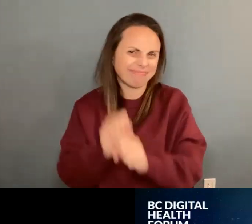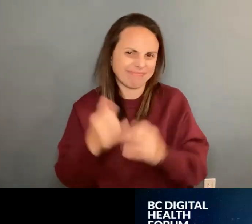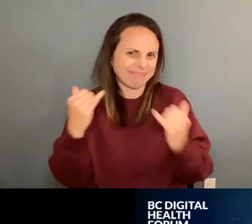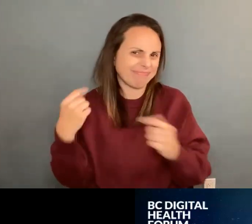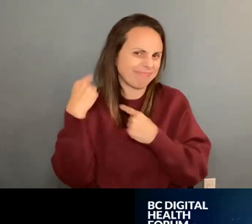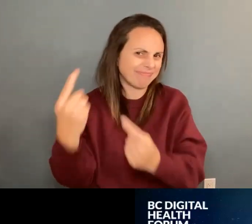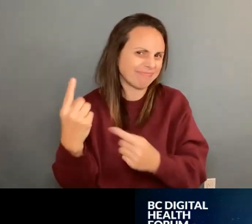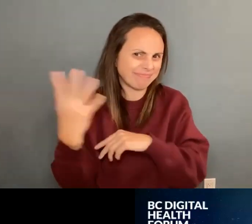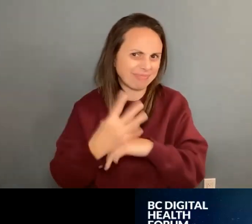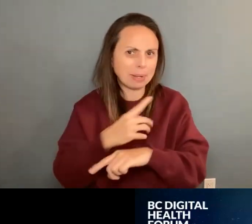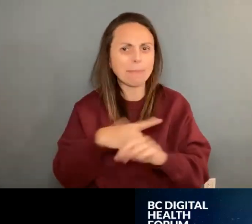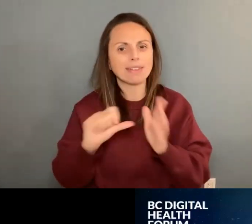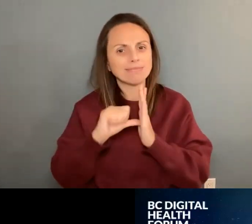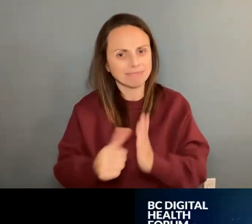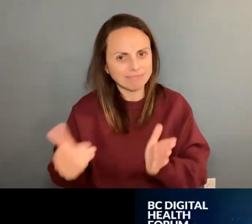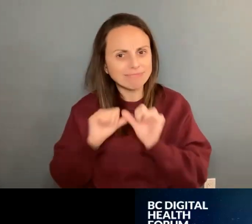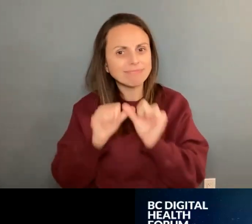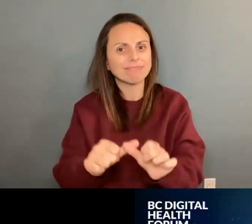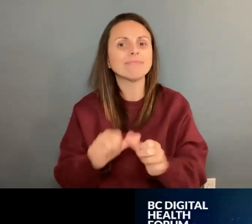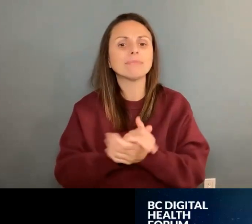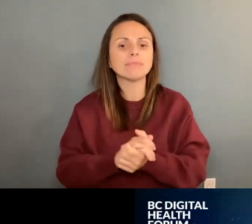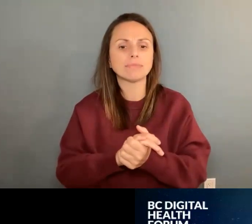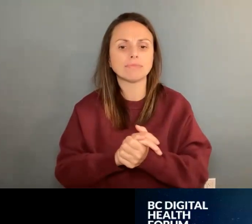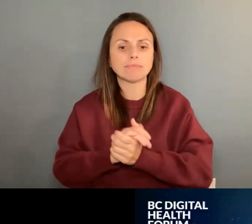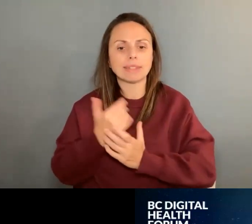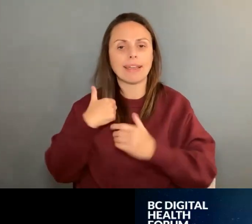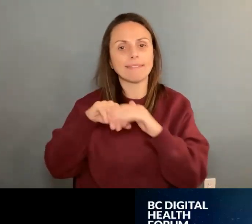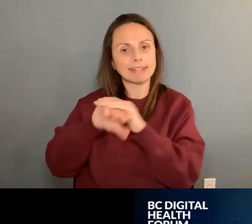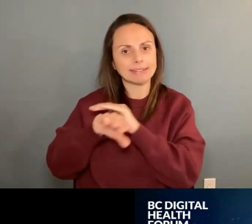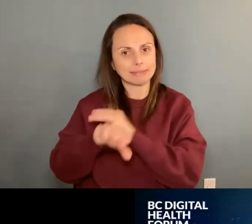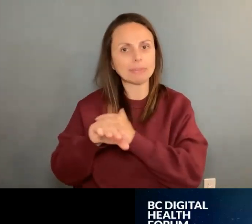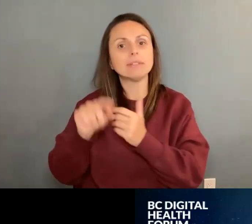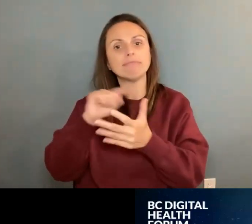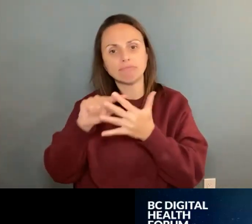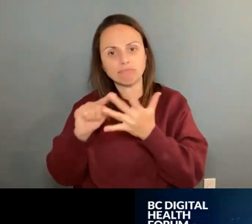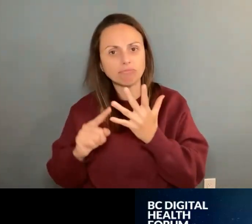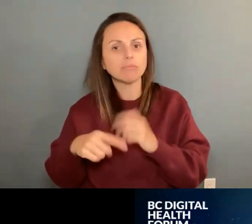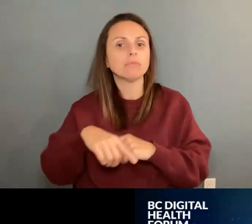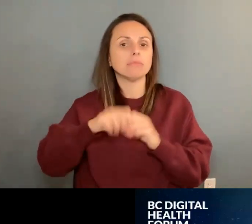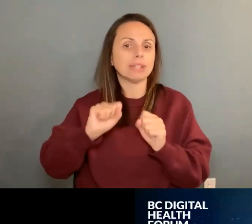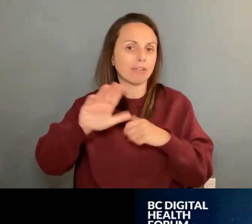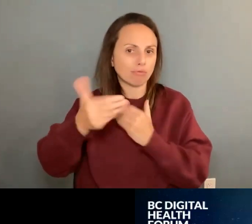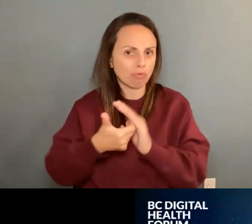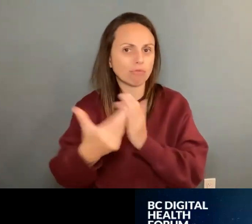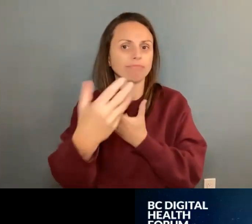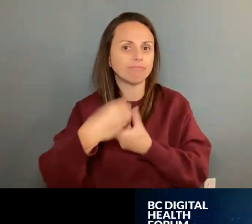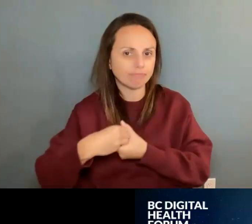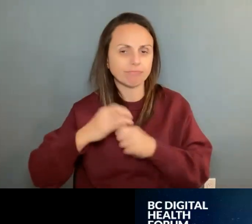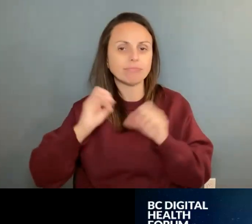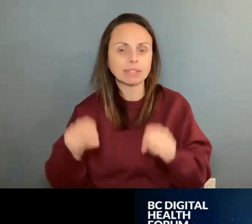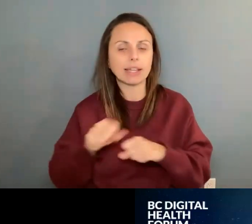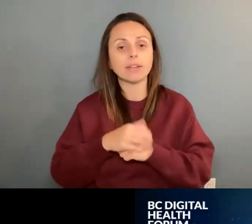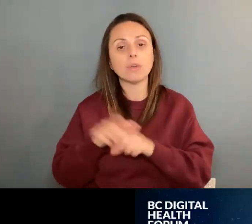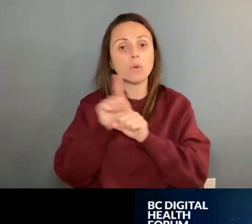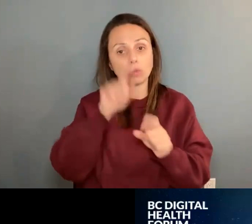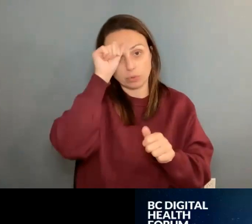want to just highlight continuing to have our accessibility features available so everyone can fully participate.